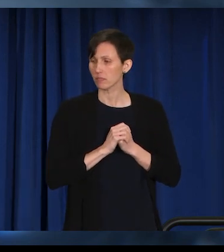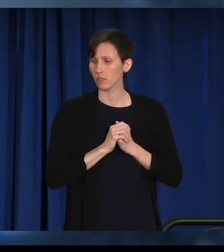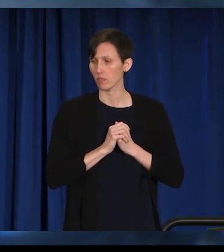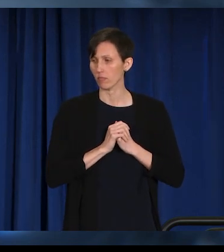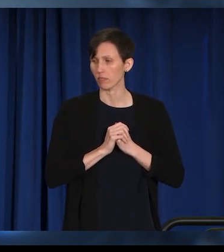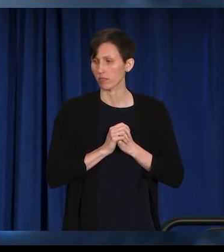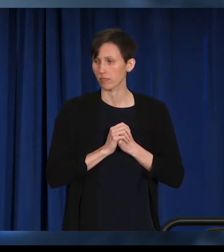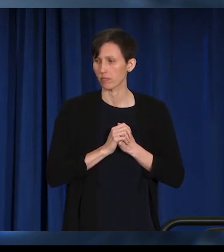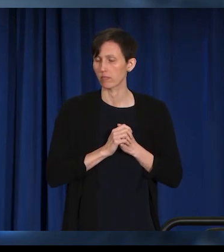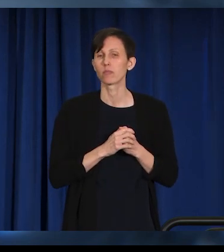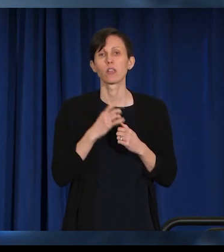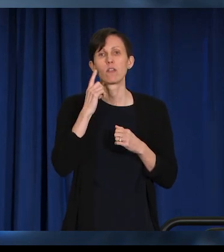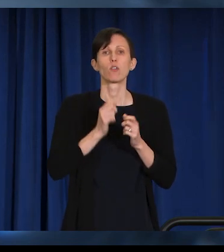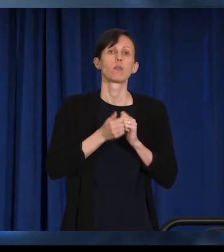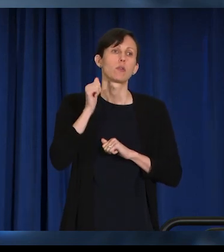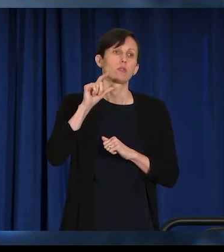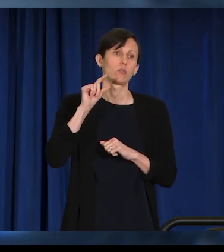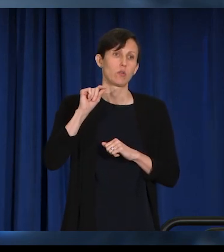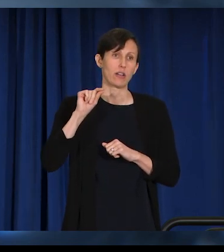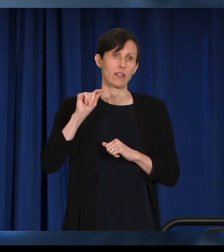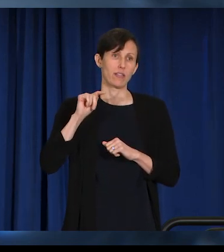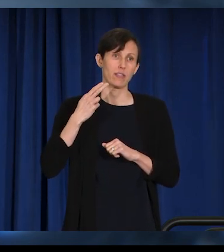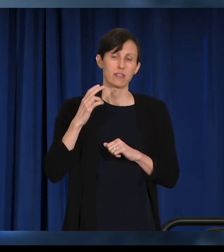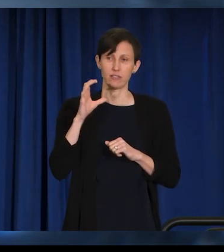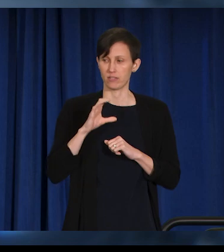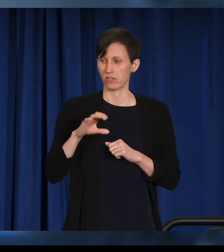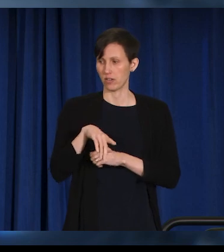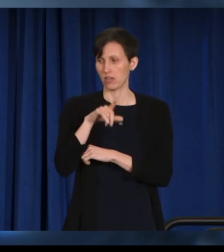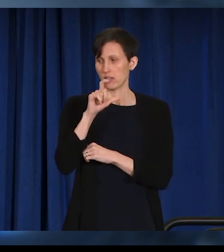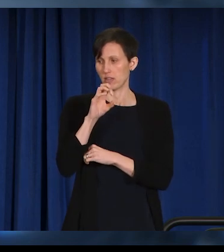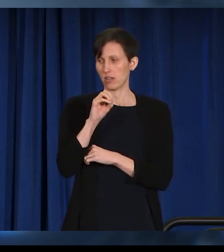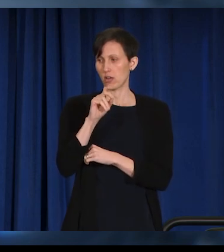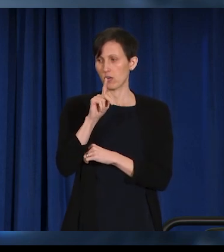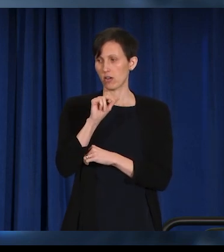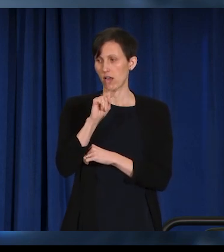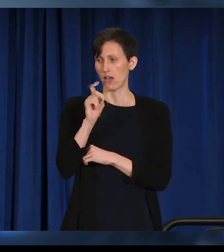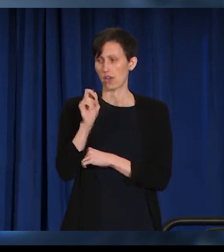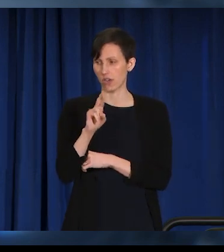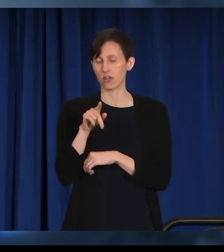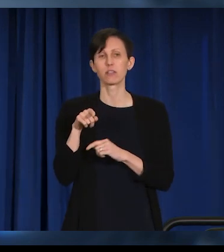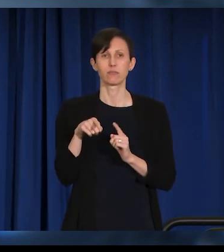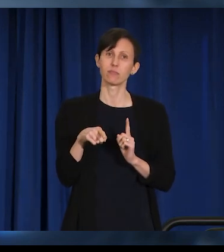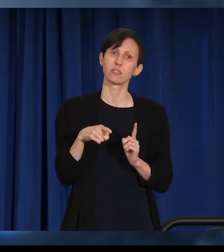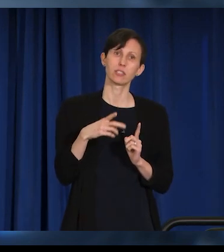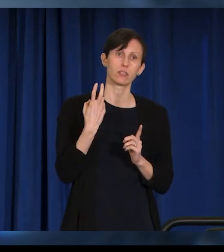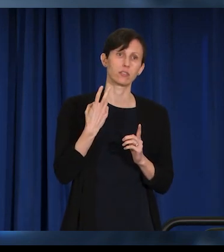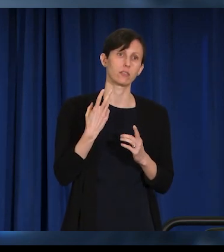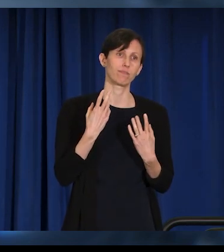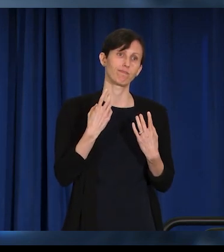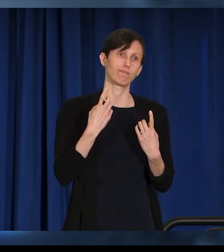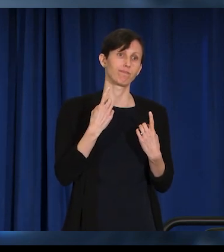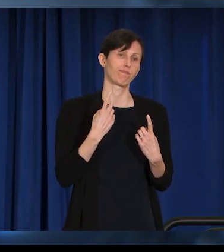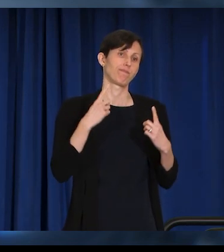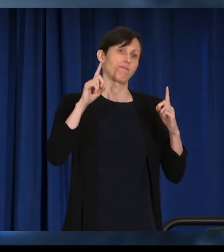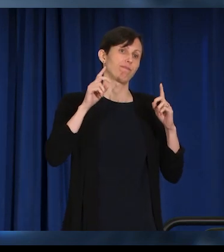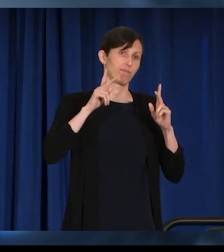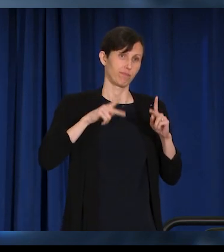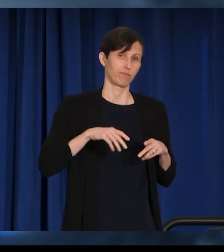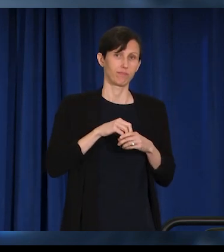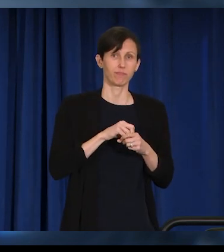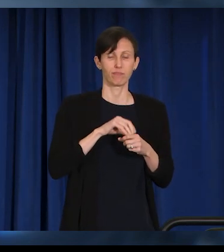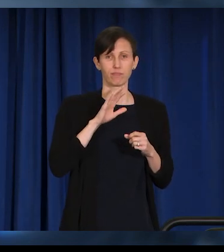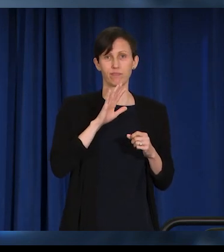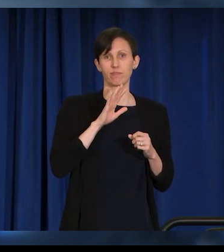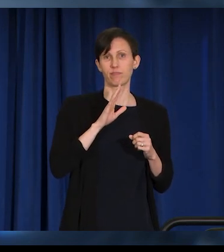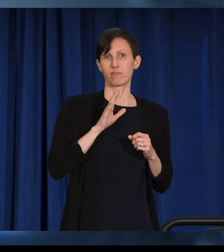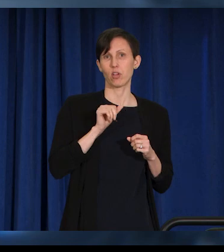For most of the 20th century, Leo Kanner was an extremely influential figure in the autism story. So Kanner was a